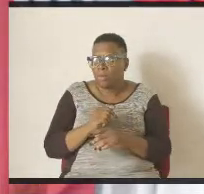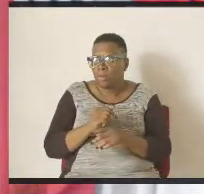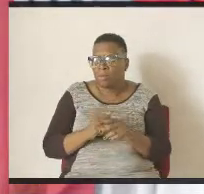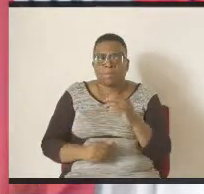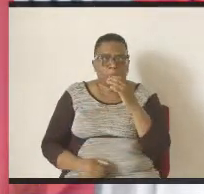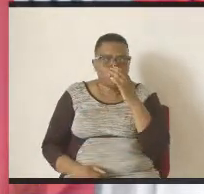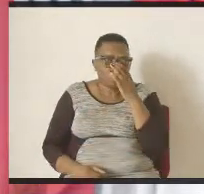innocent."